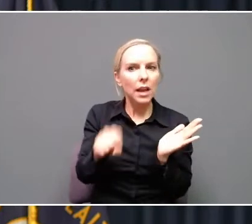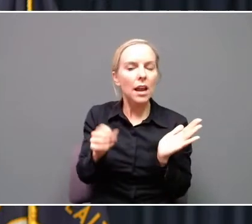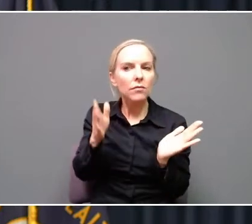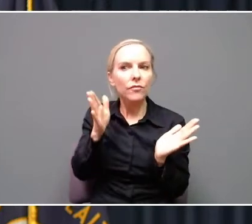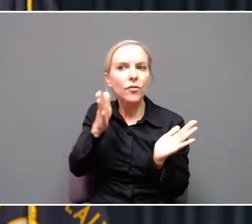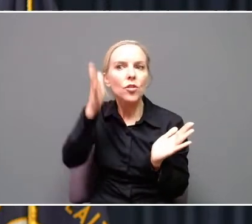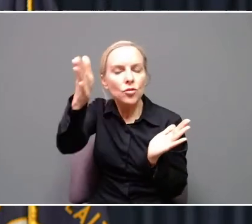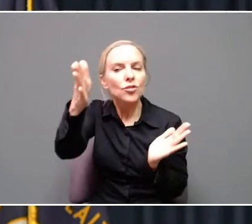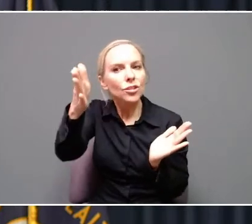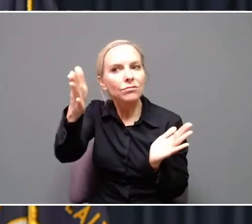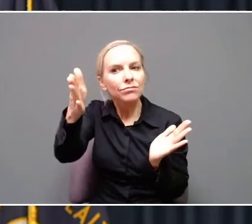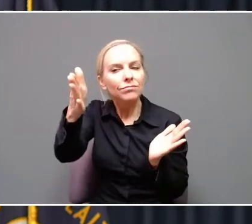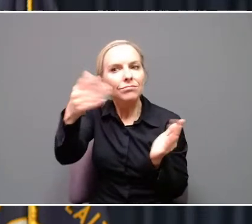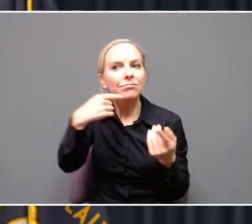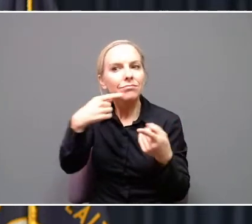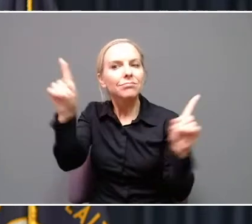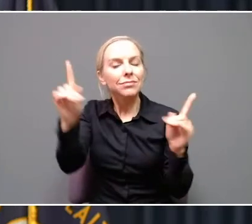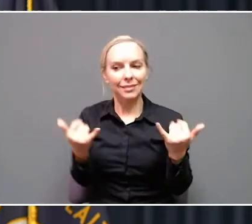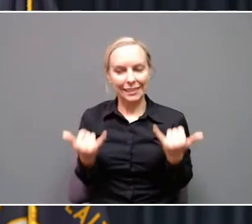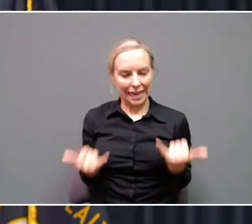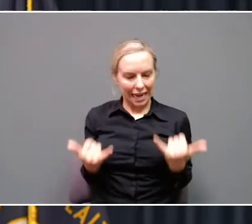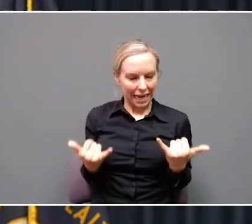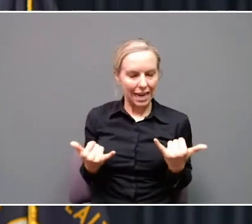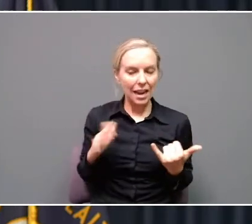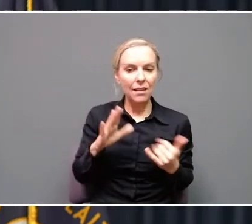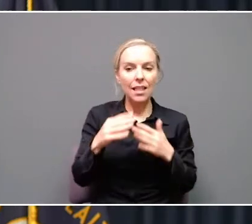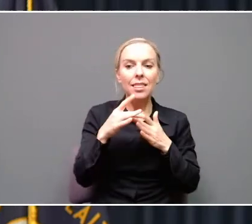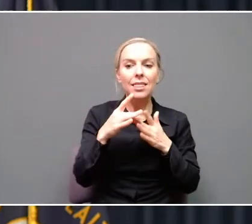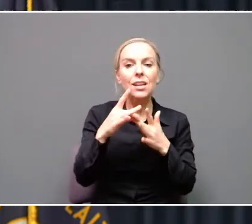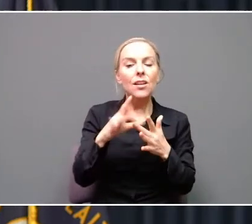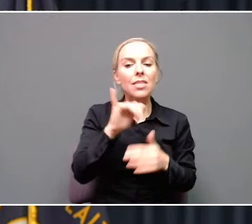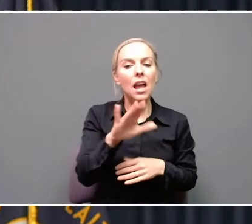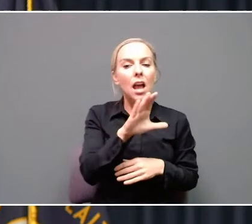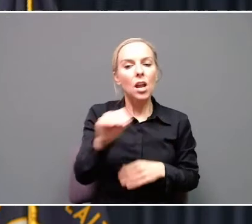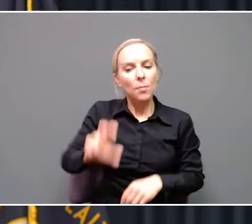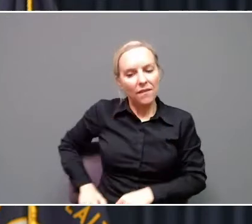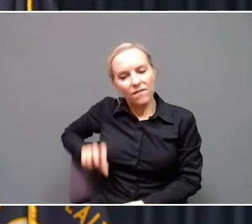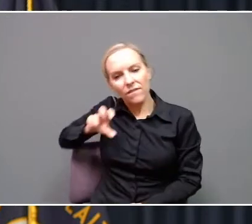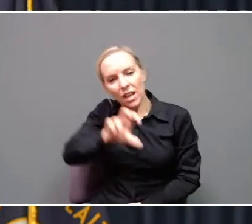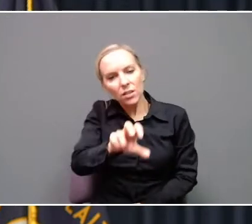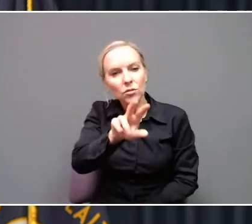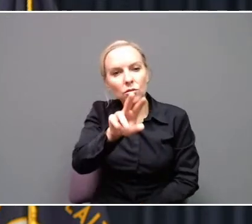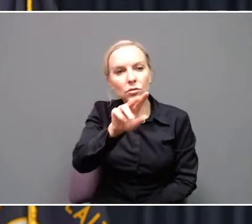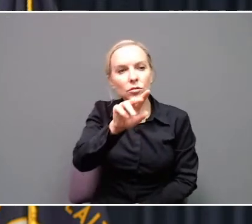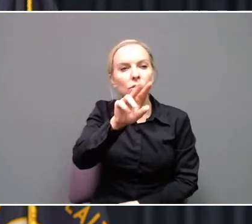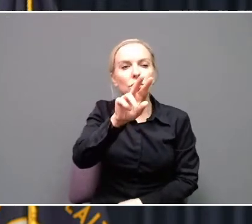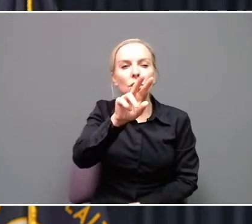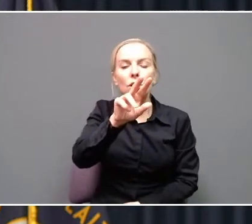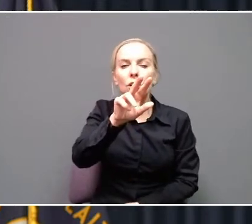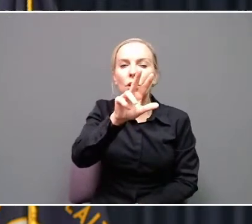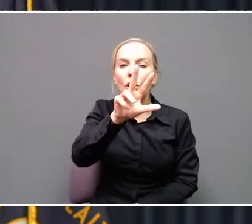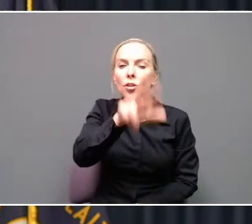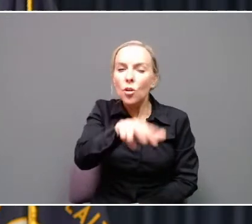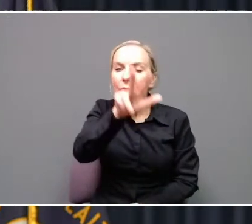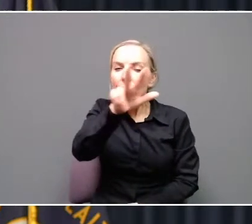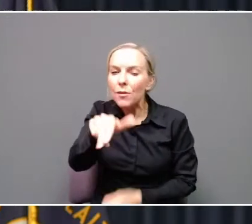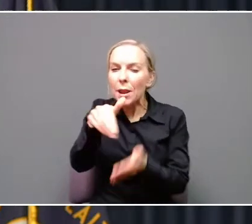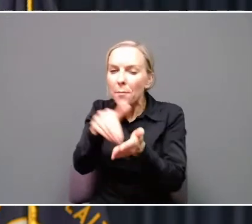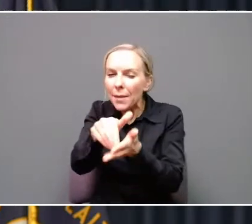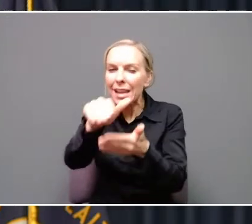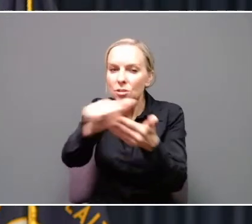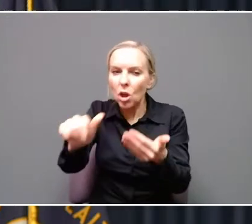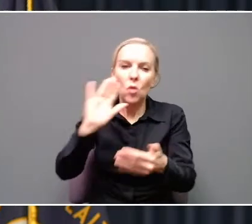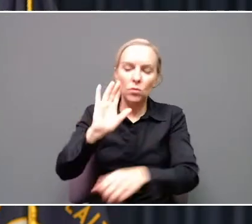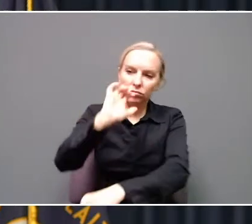we're announcing that the leadership of that company is investing a total of $33 million in the company's second location in the